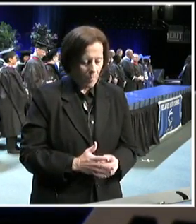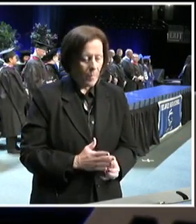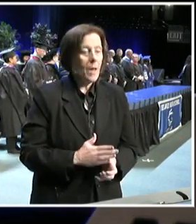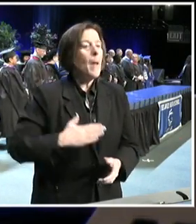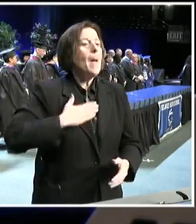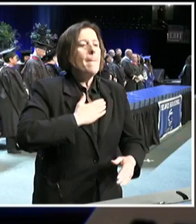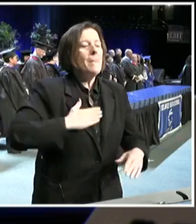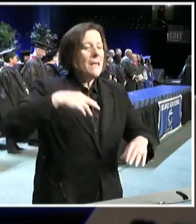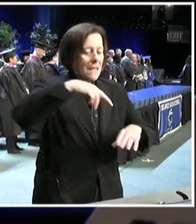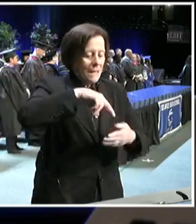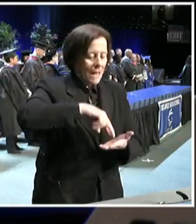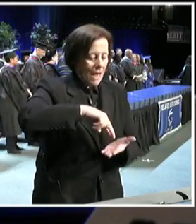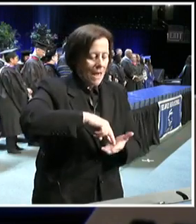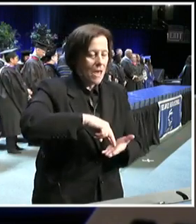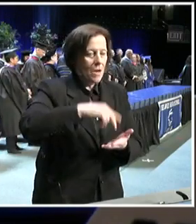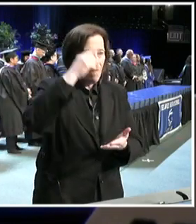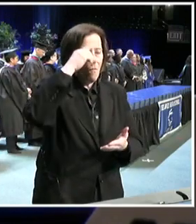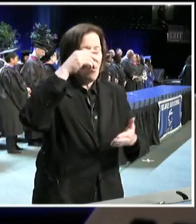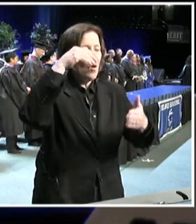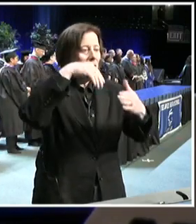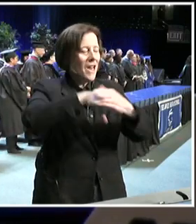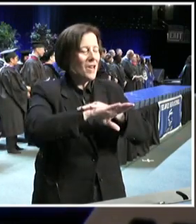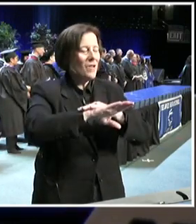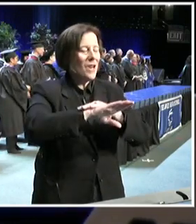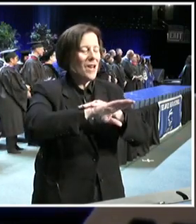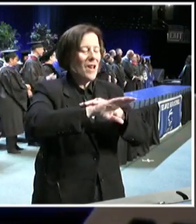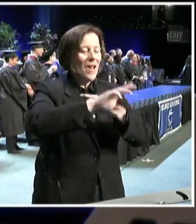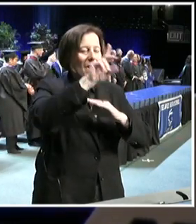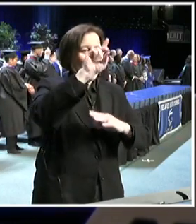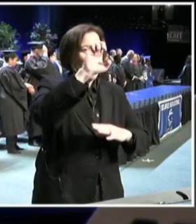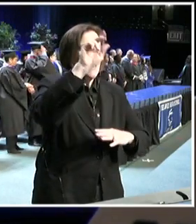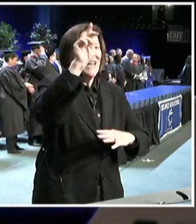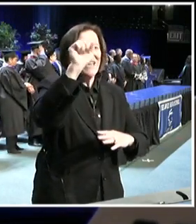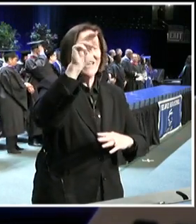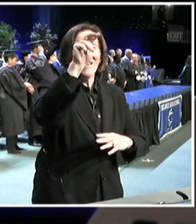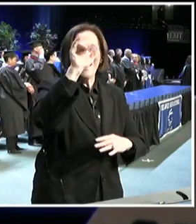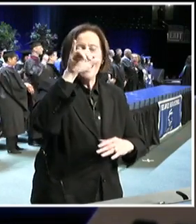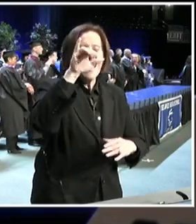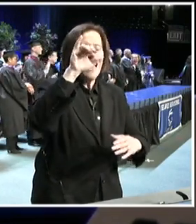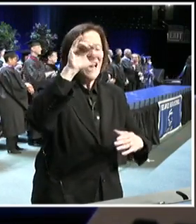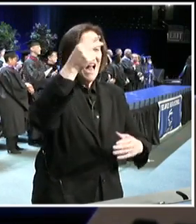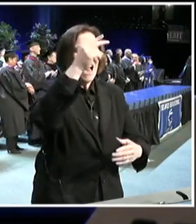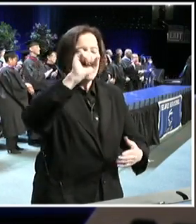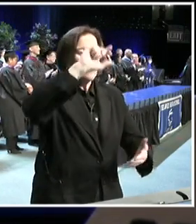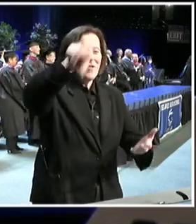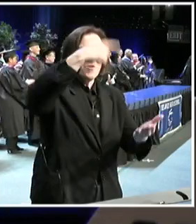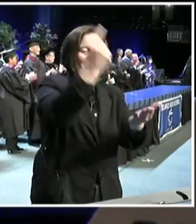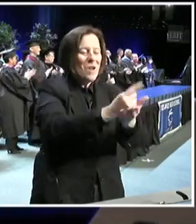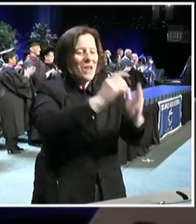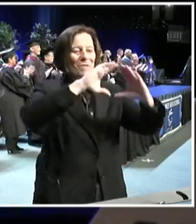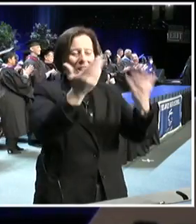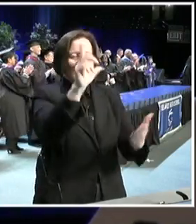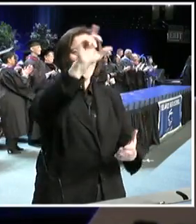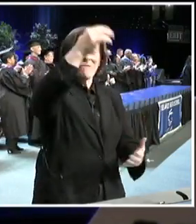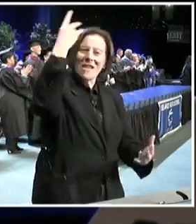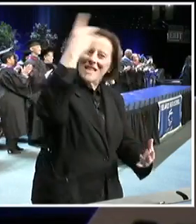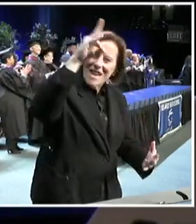Please stand for the entry of Dekaney High School's graduating class of